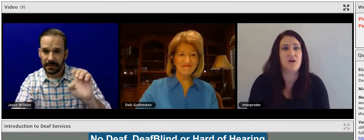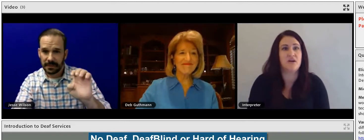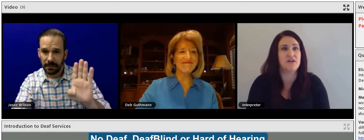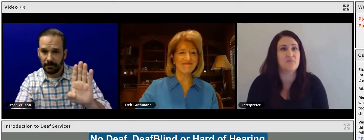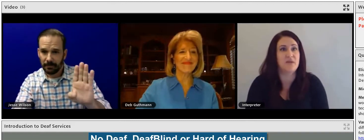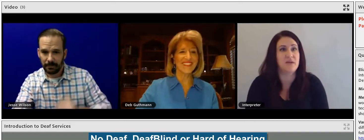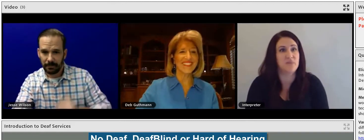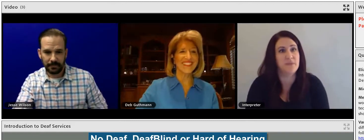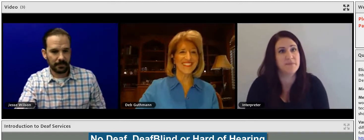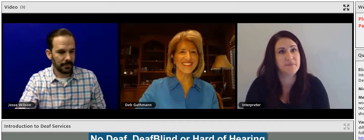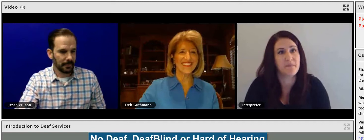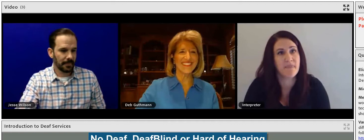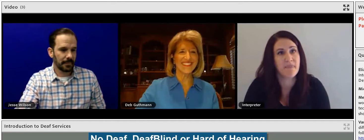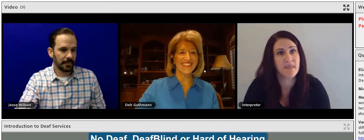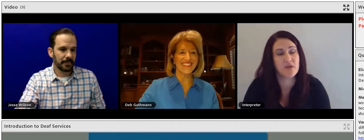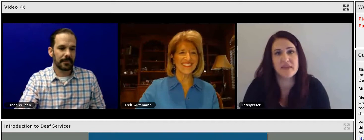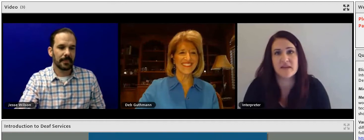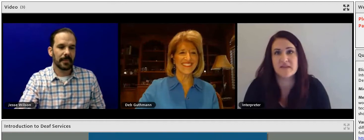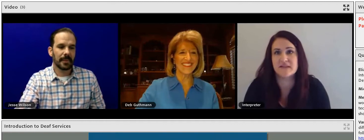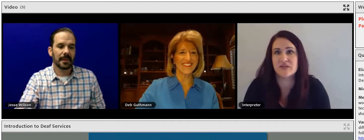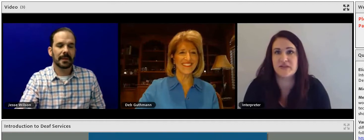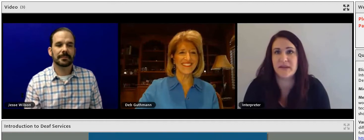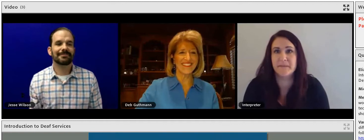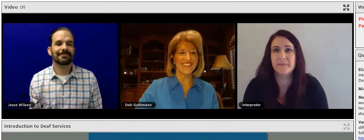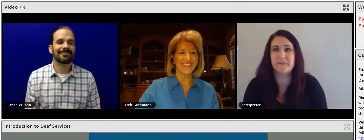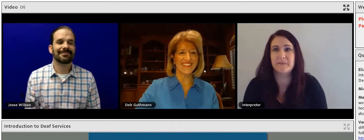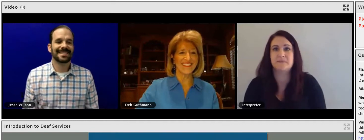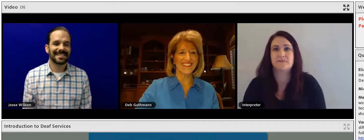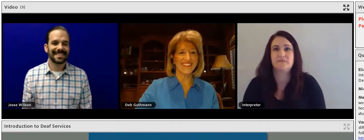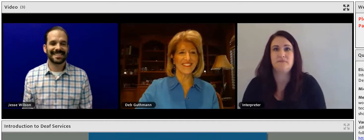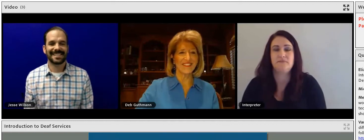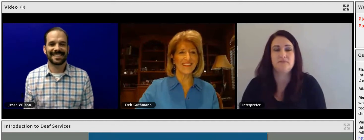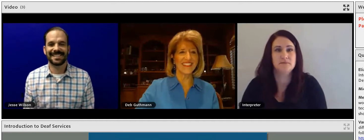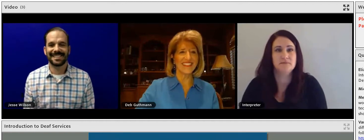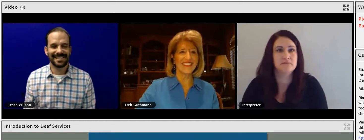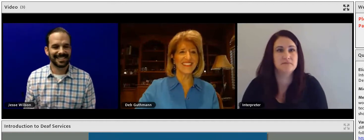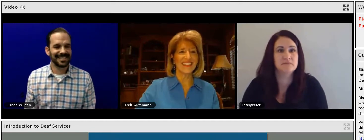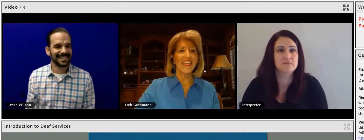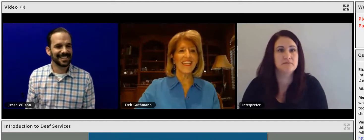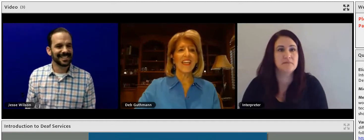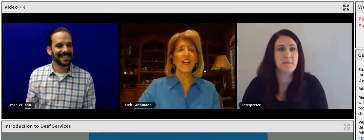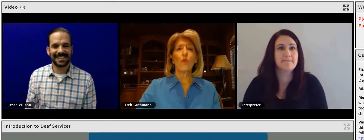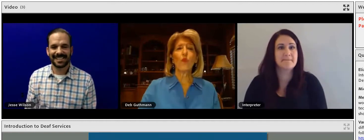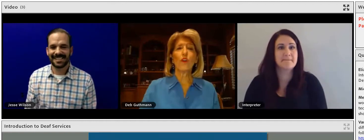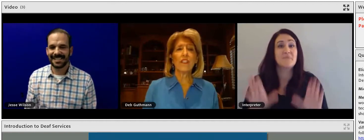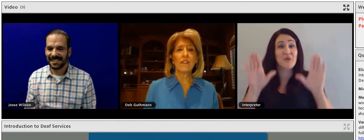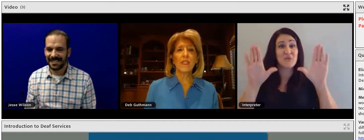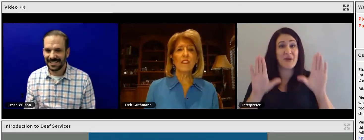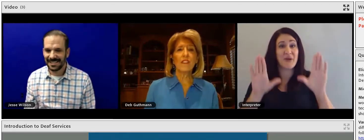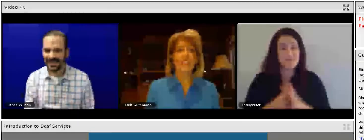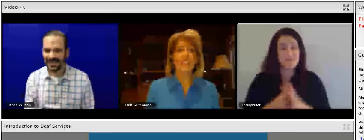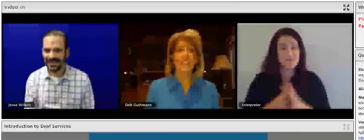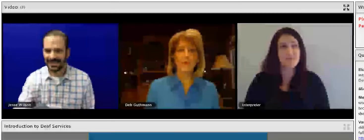to deaf, deafblind, or hard of hearing people. Okay, I think this is you, Deb. Great. We're going to be